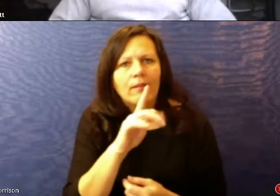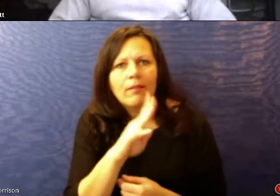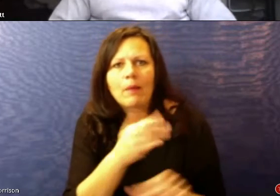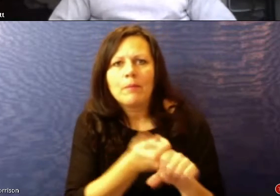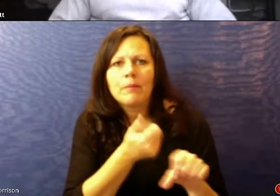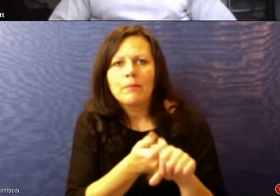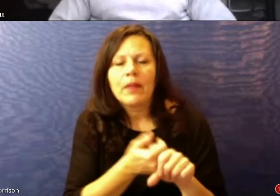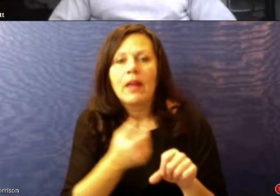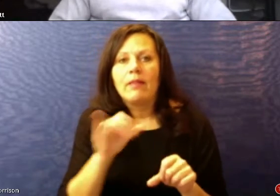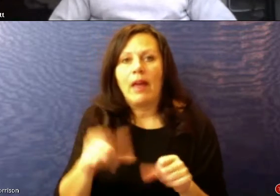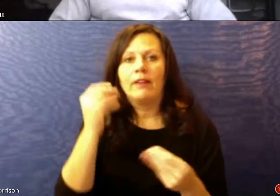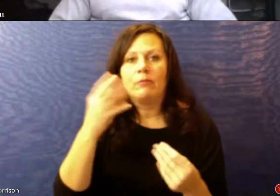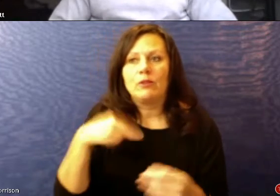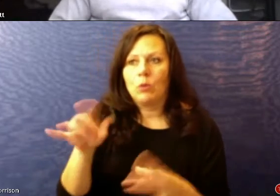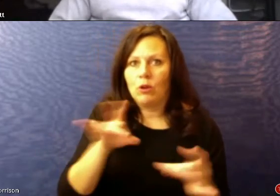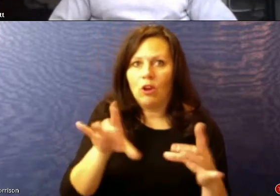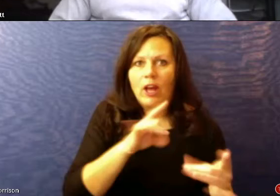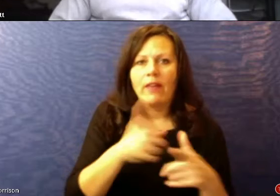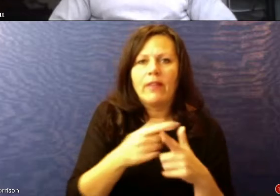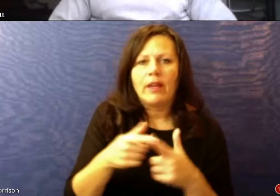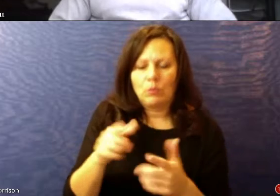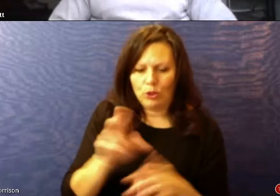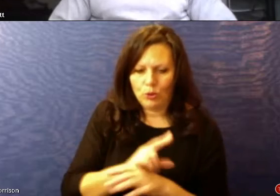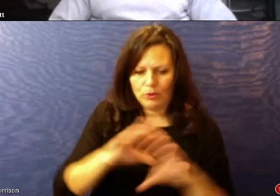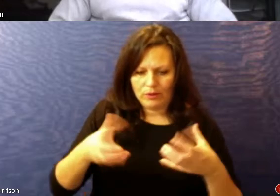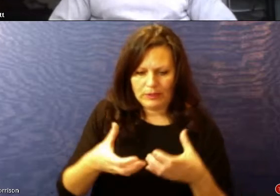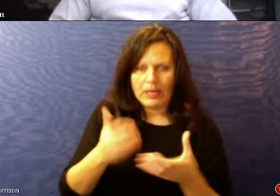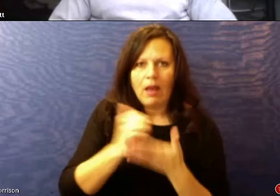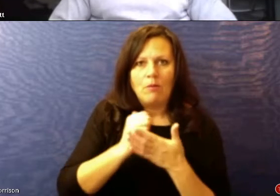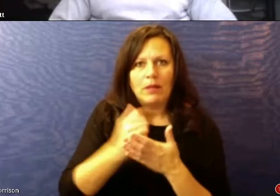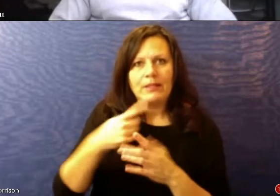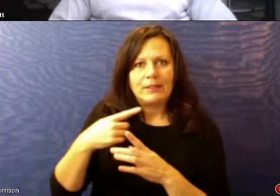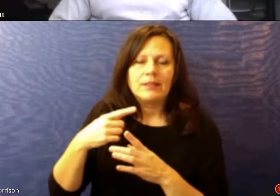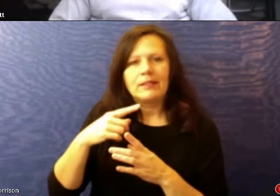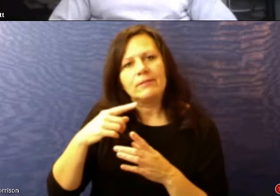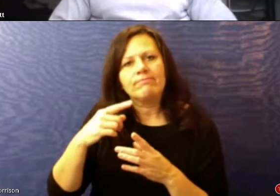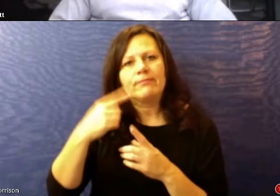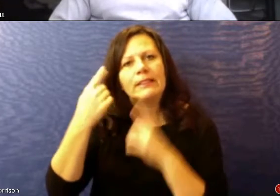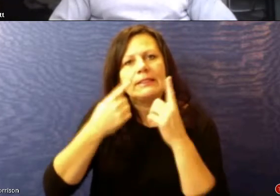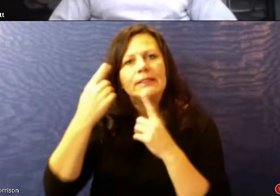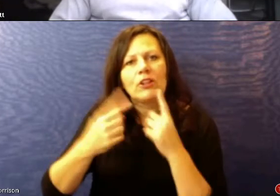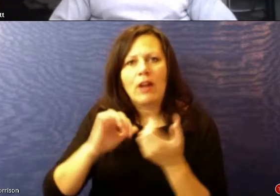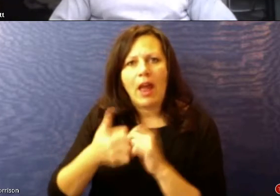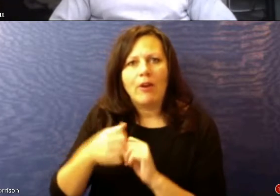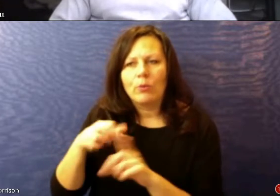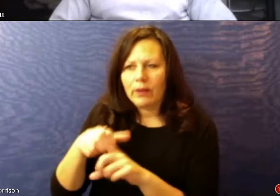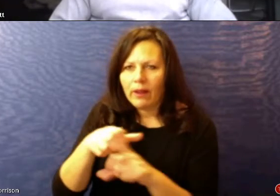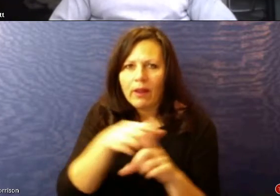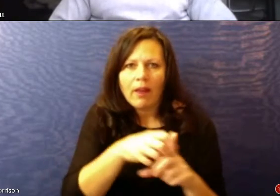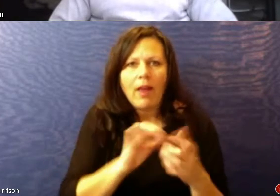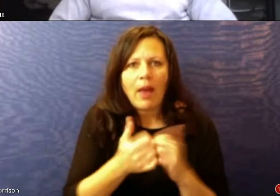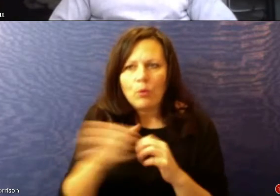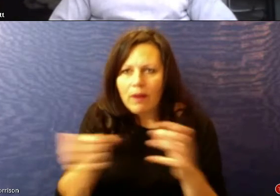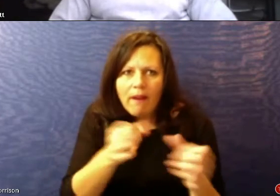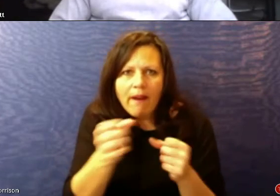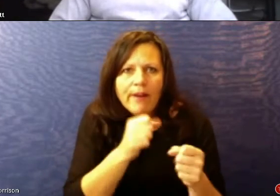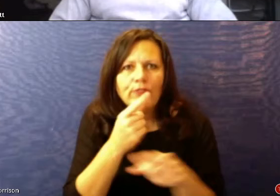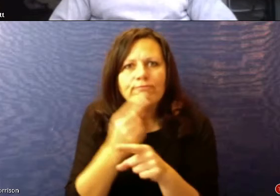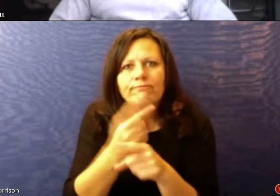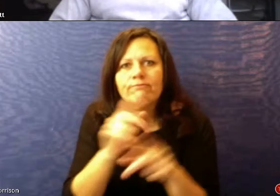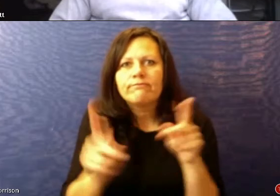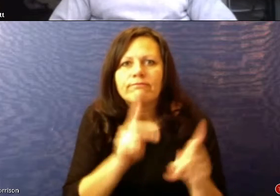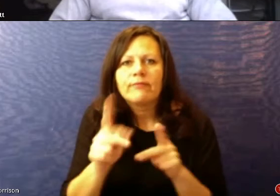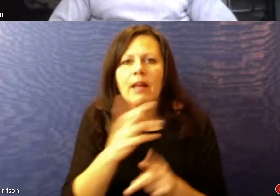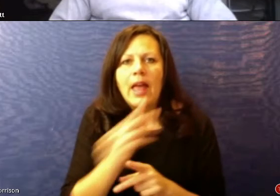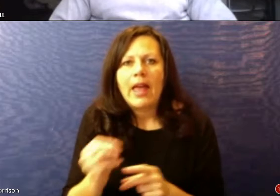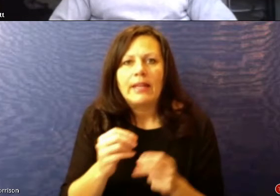with specified targeting to help us determine, you know, how we're going to go about hiring and growing people